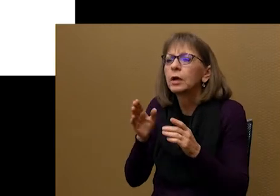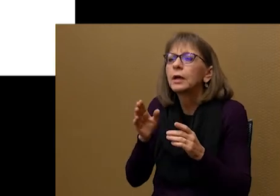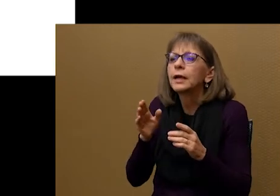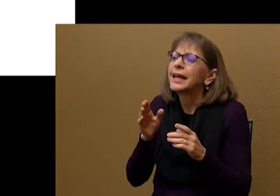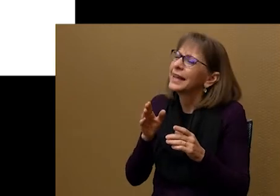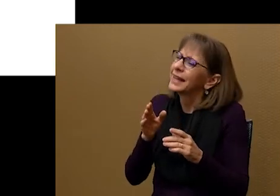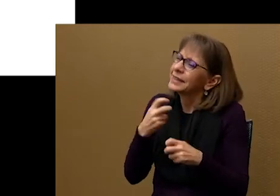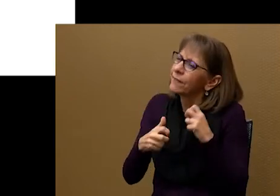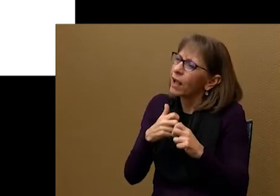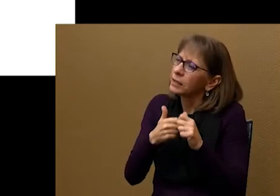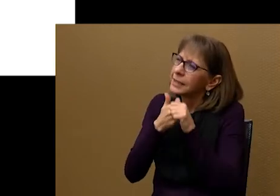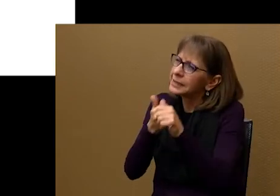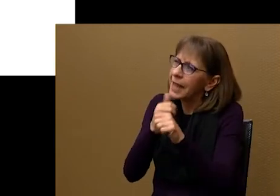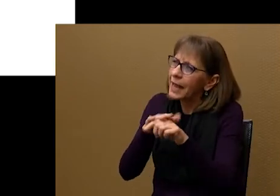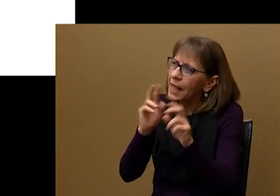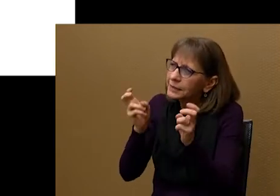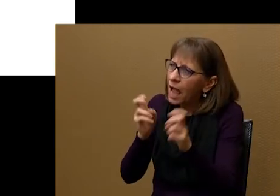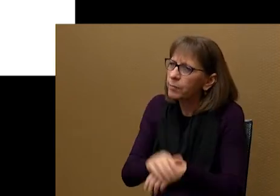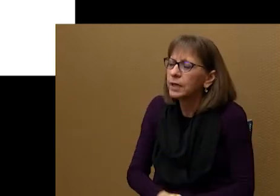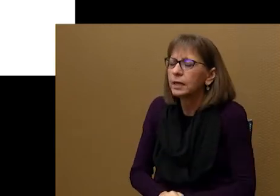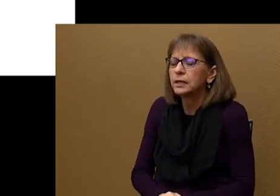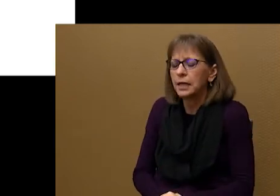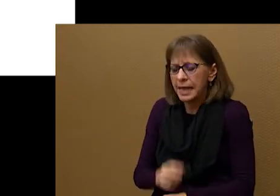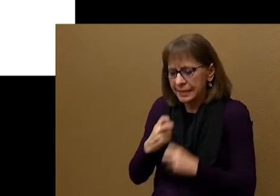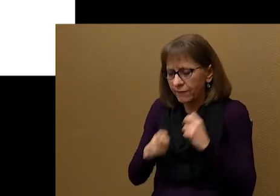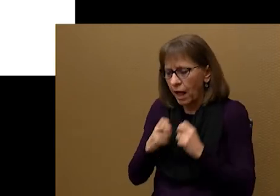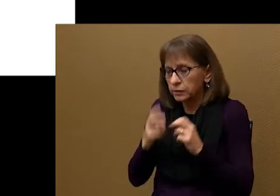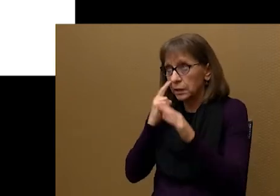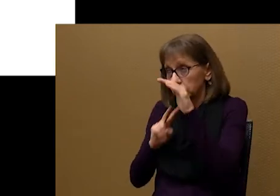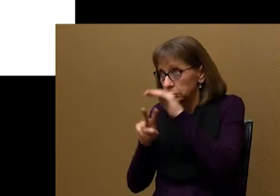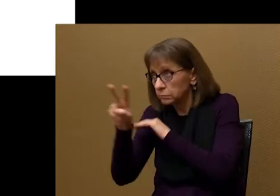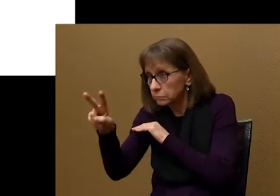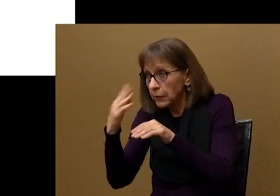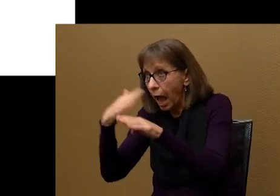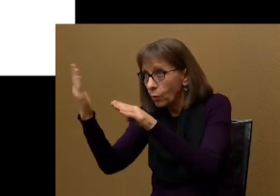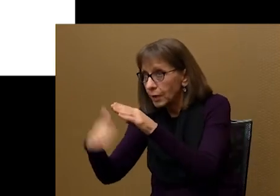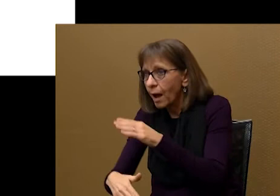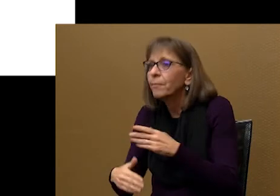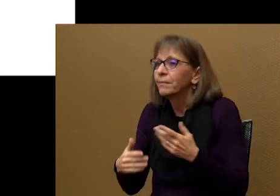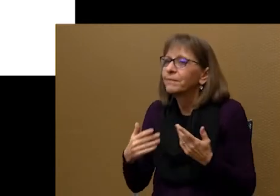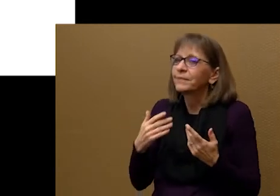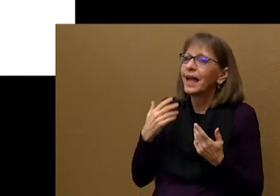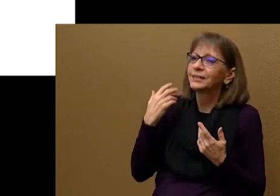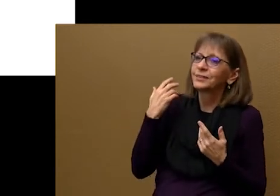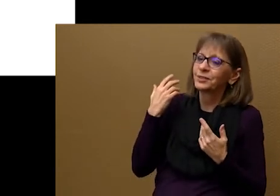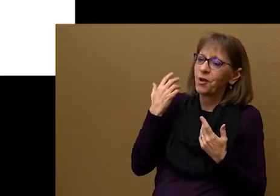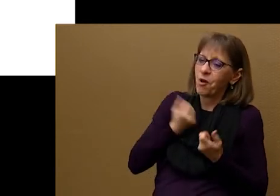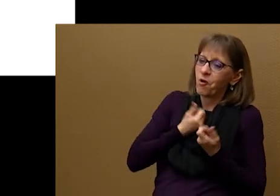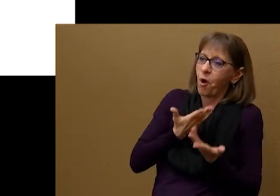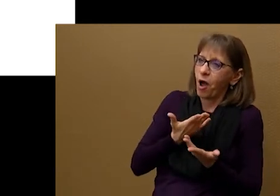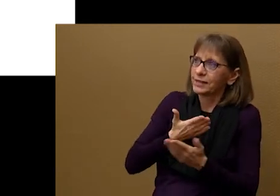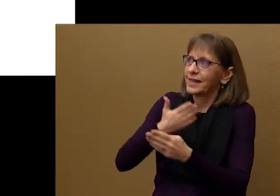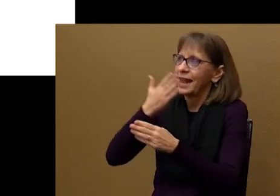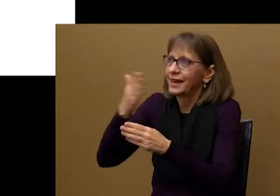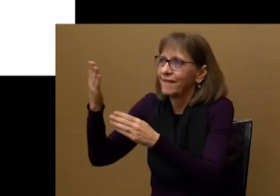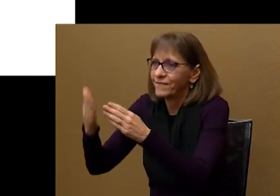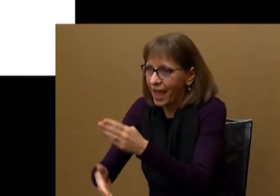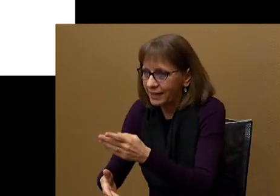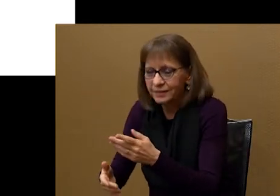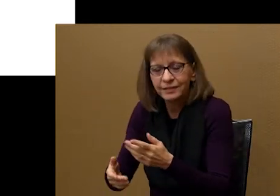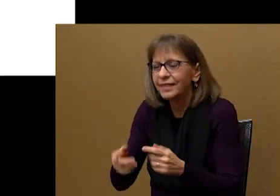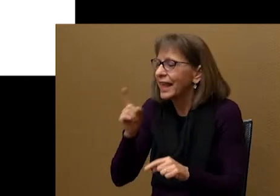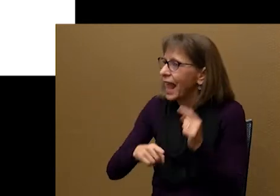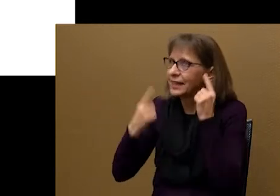order, difficulty staying on topic, difficulty anticipating outcomes. That requires cause and effect thinking,